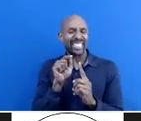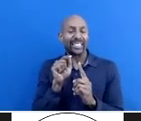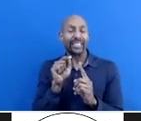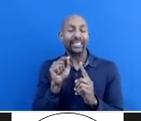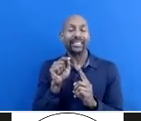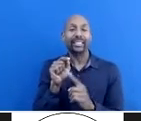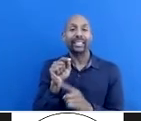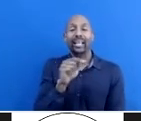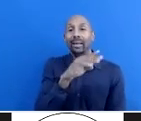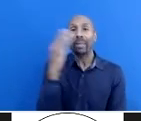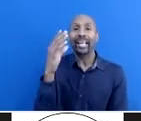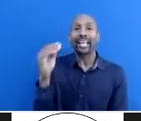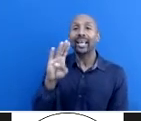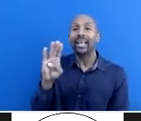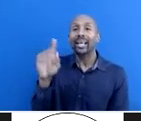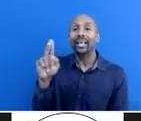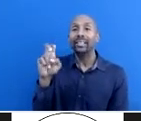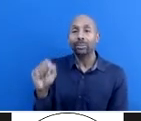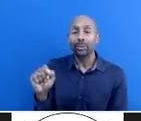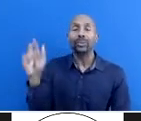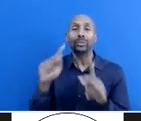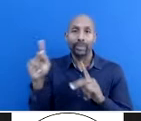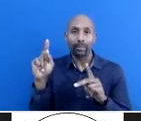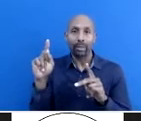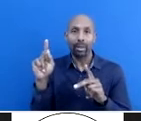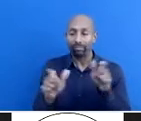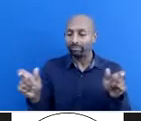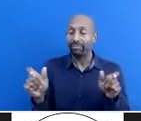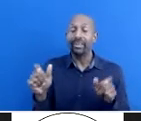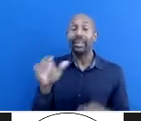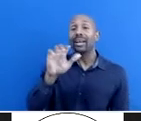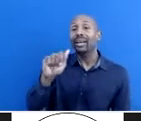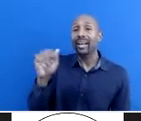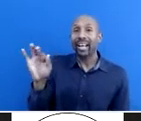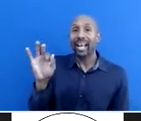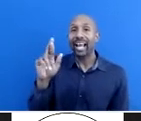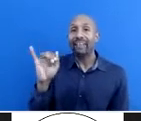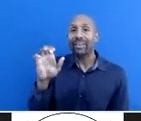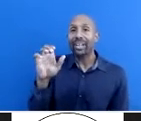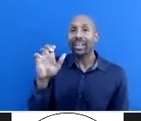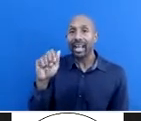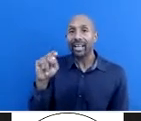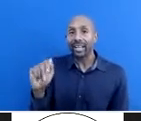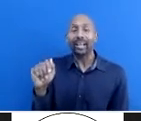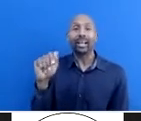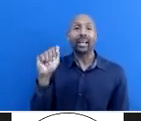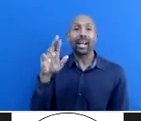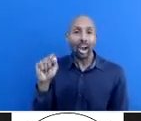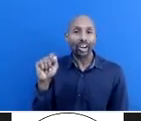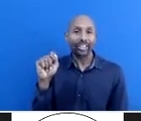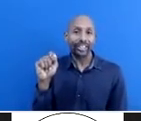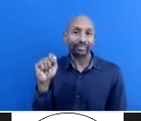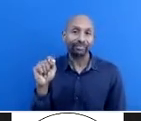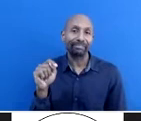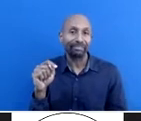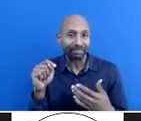Blues People, Africana Art, Spirituality, and Struggle. It was a title that made a lot of sense to me, having